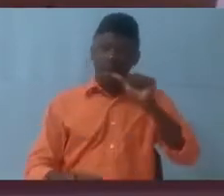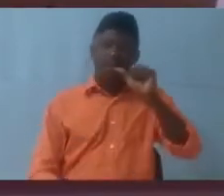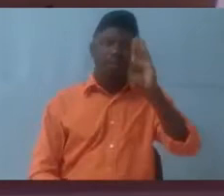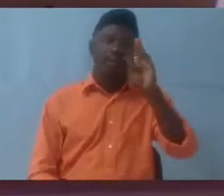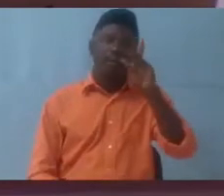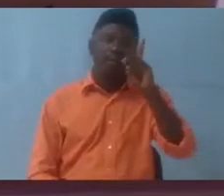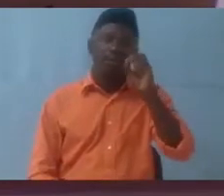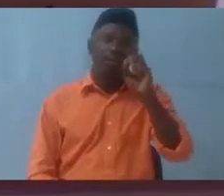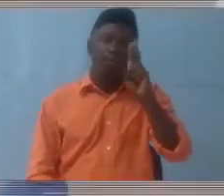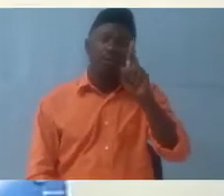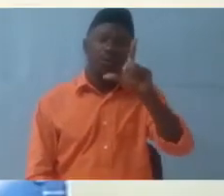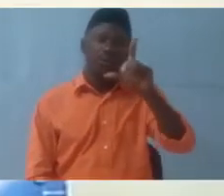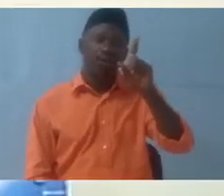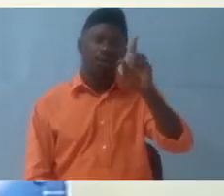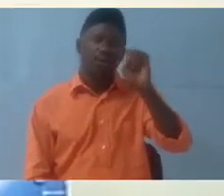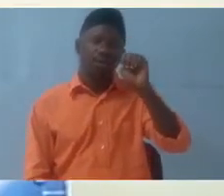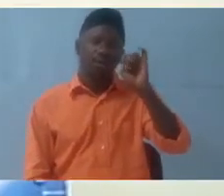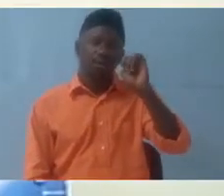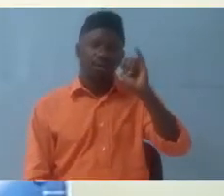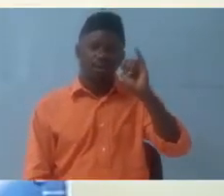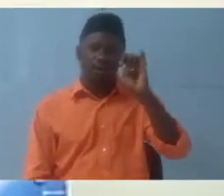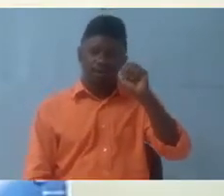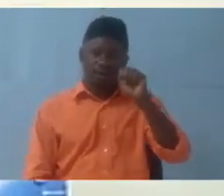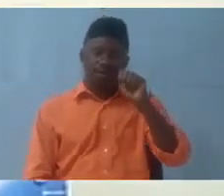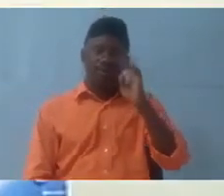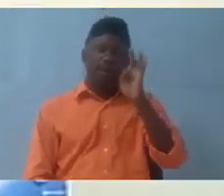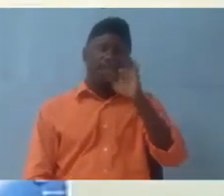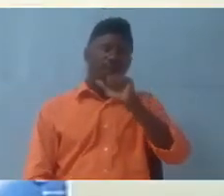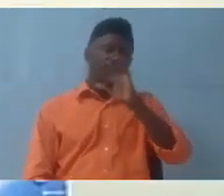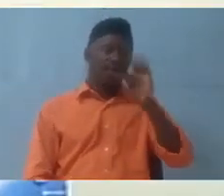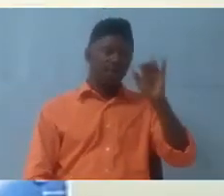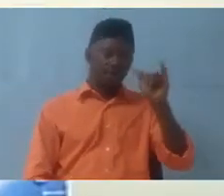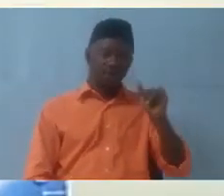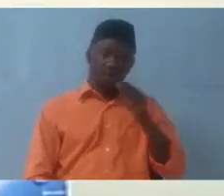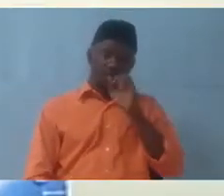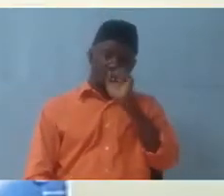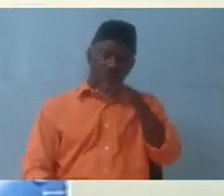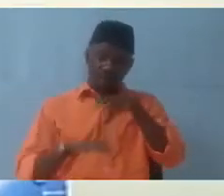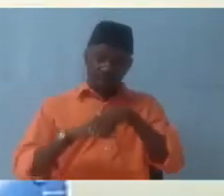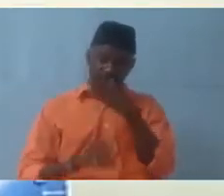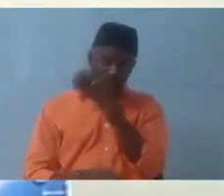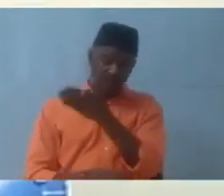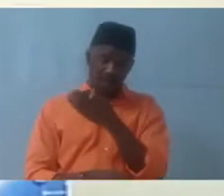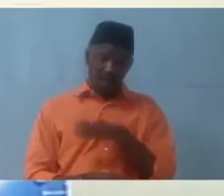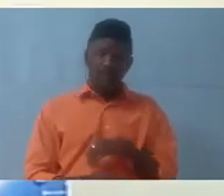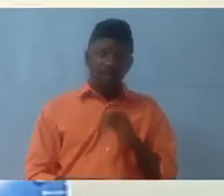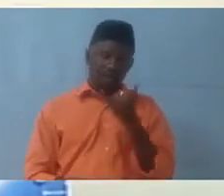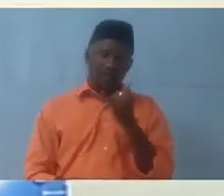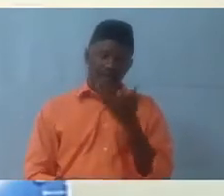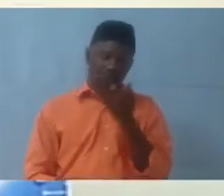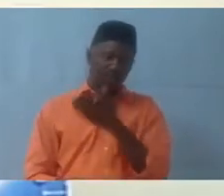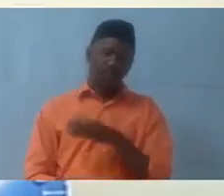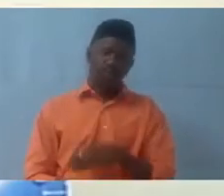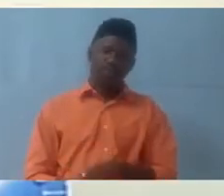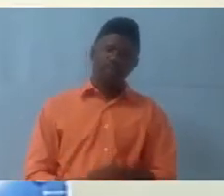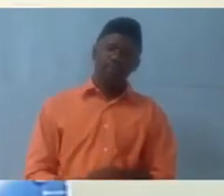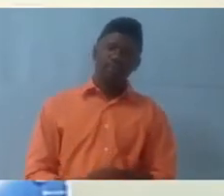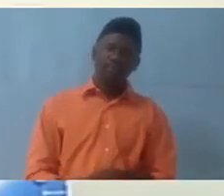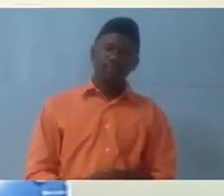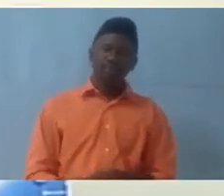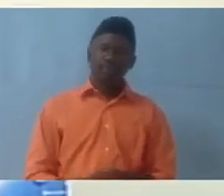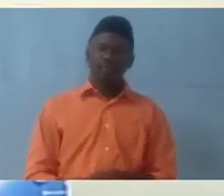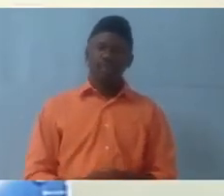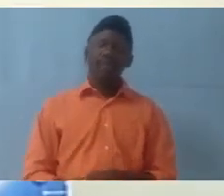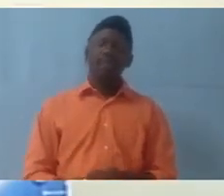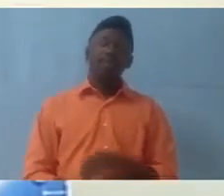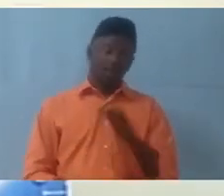Abdoulaye Fati yes this he was very present wow mu ngi fa téwon yes because he was also seen as one of the radical magistrates at